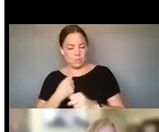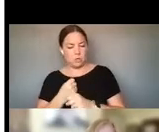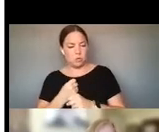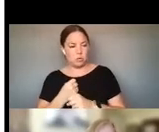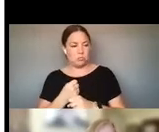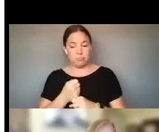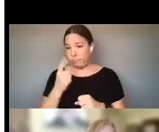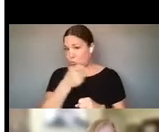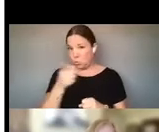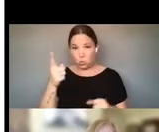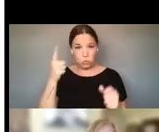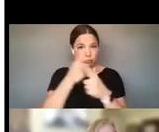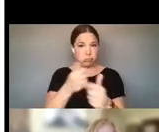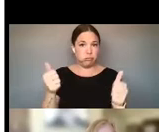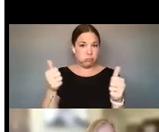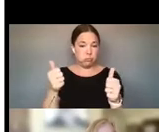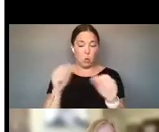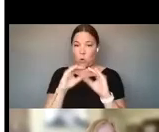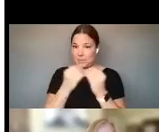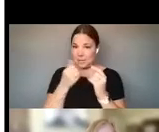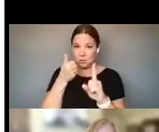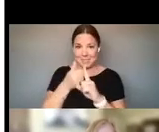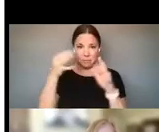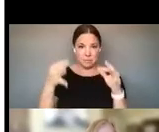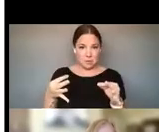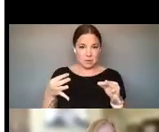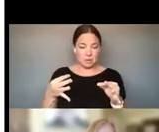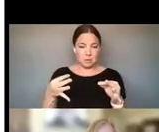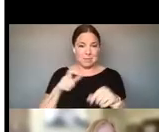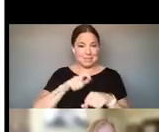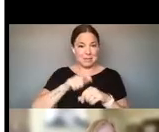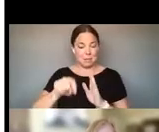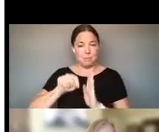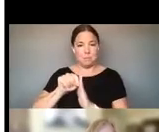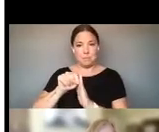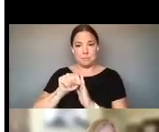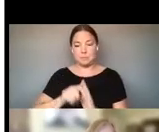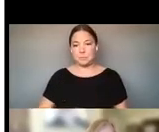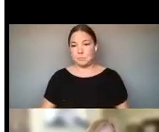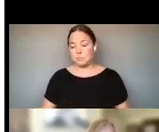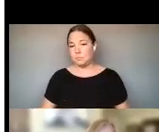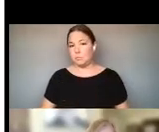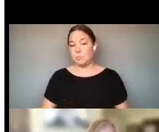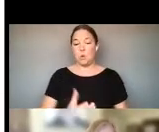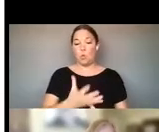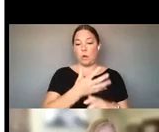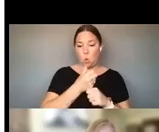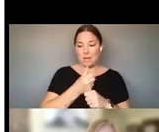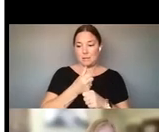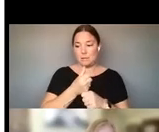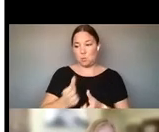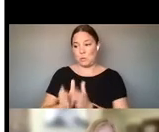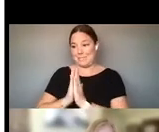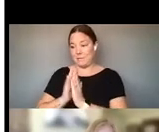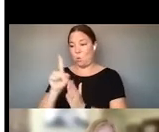up to an organization. Um, so you can, you, if you request and receive a hundred thousand dollars,